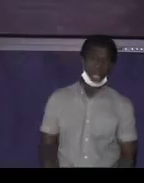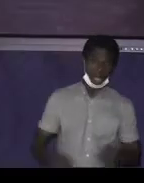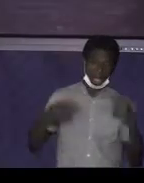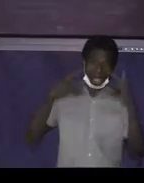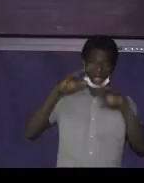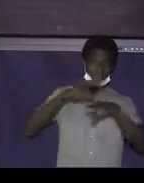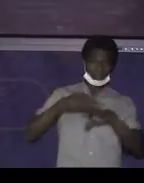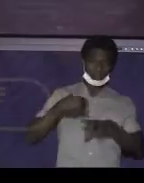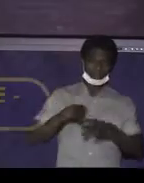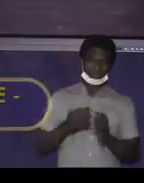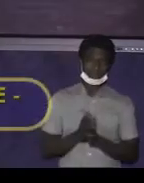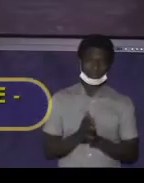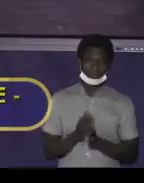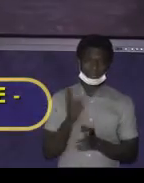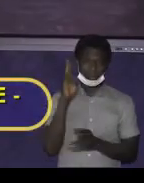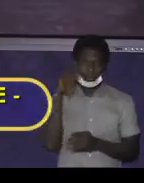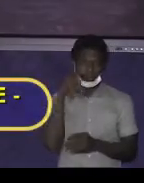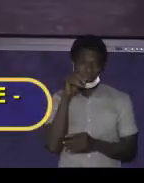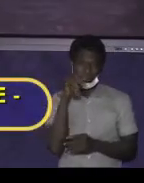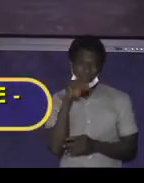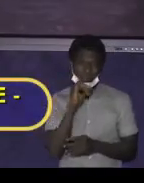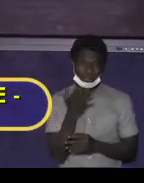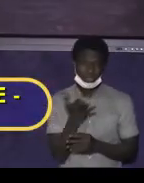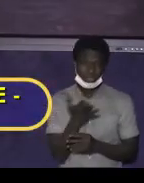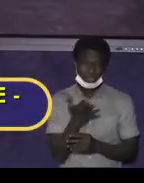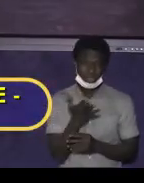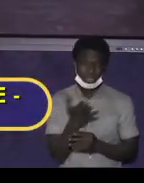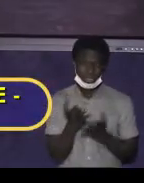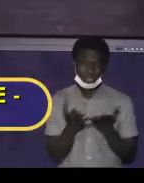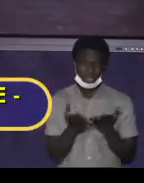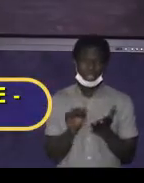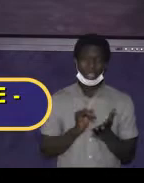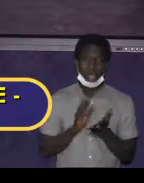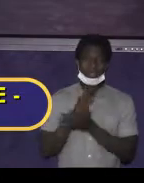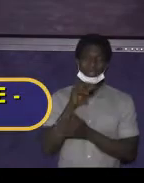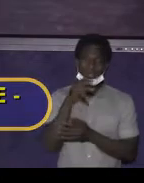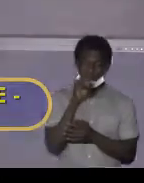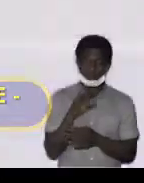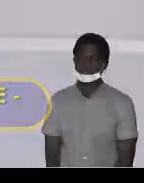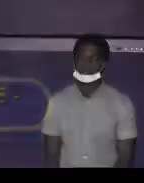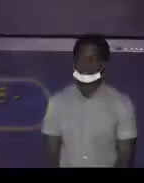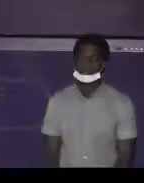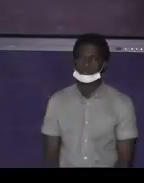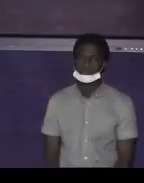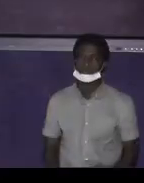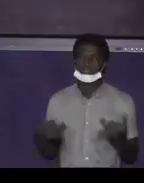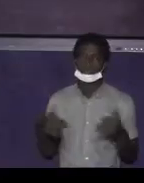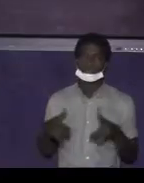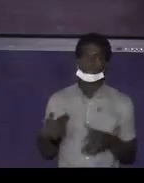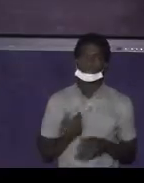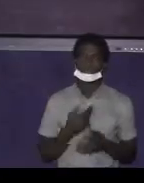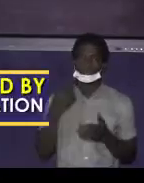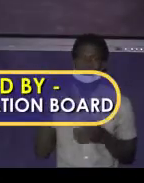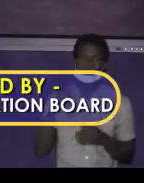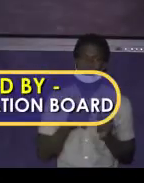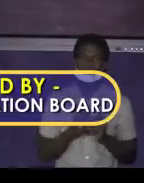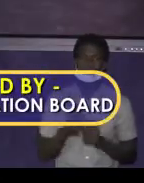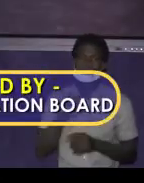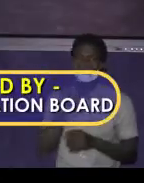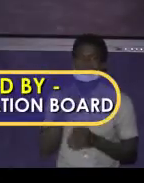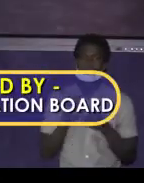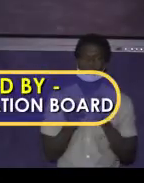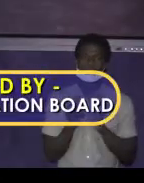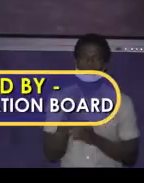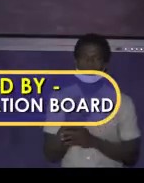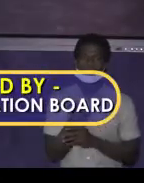Eyes on me. Uncle Popo is there. I believe you are still there. So now let's mark together. Question